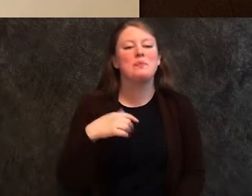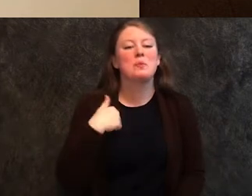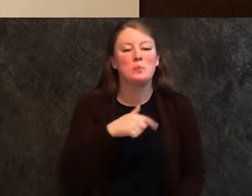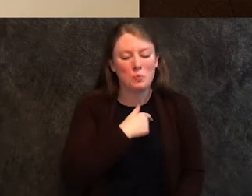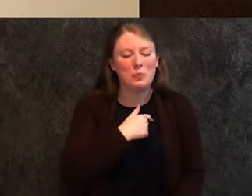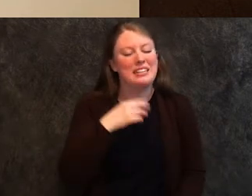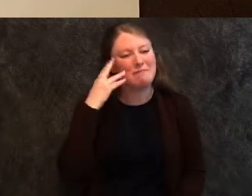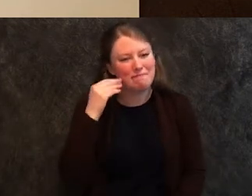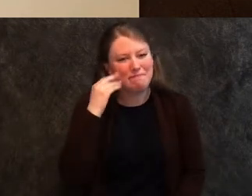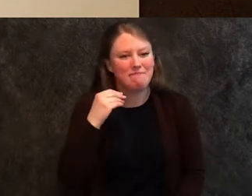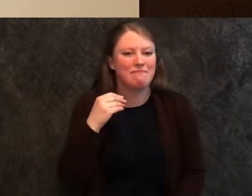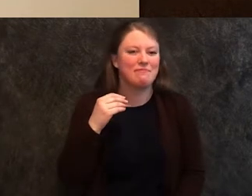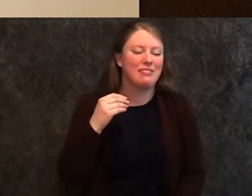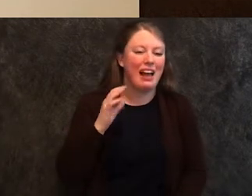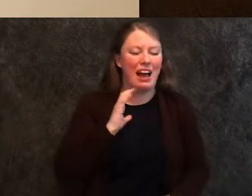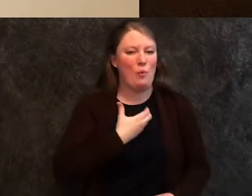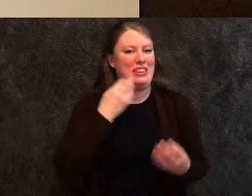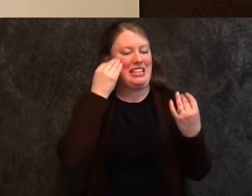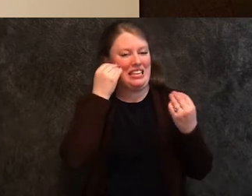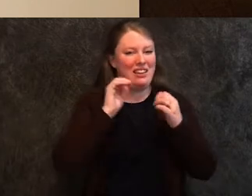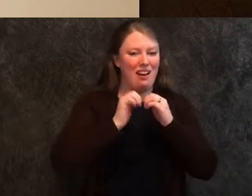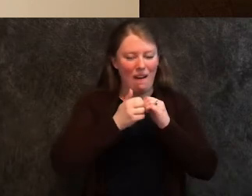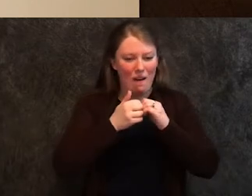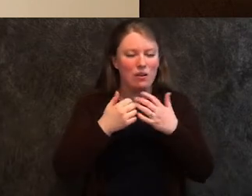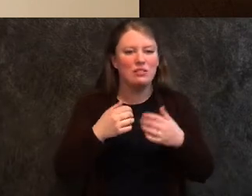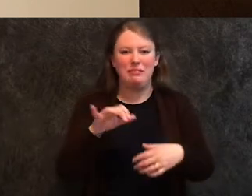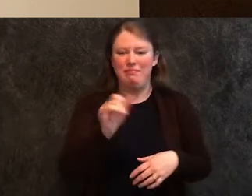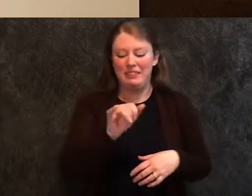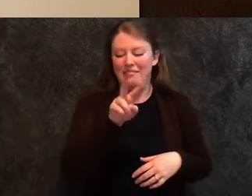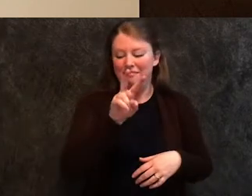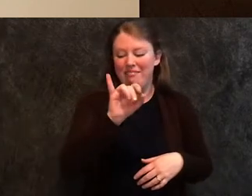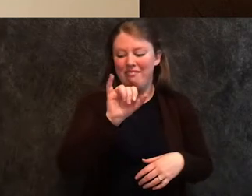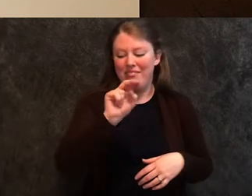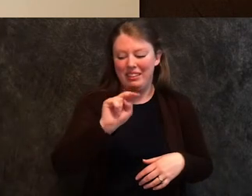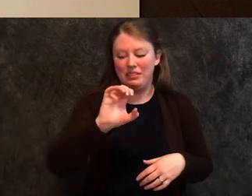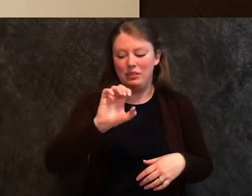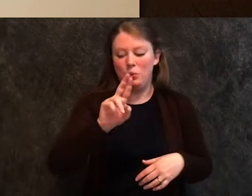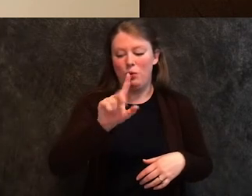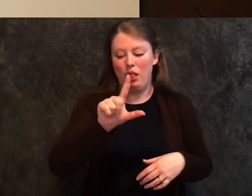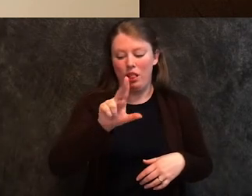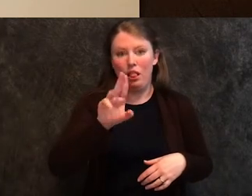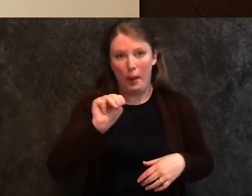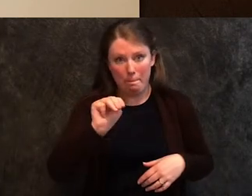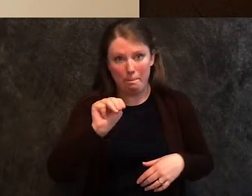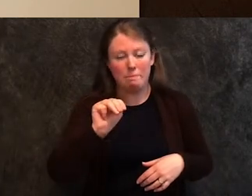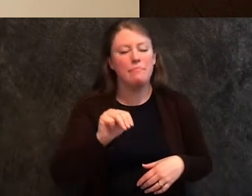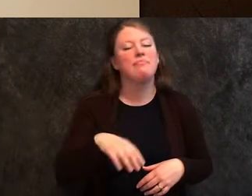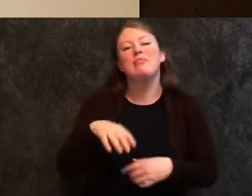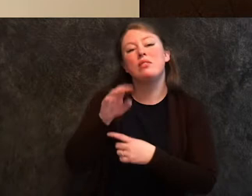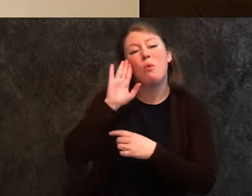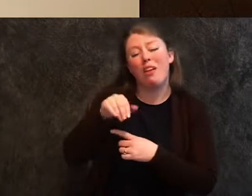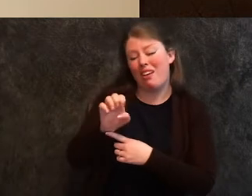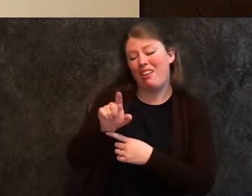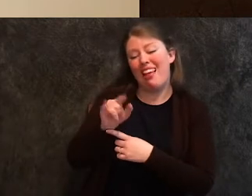flip the script, we've got to flip kind of our thinking. It's like the vinculum. I've preached on this before and I've used Elijah 19 about how when